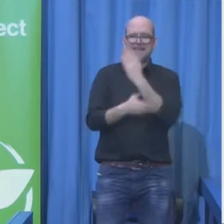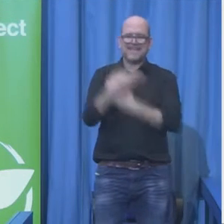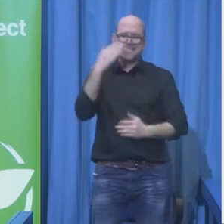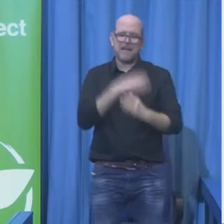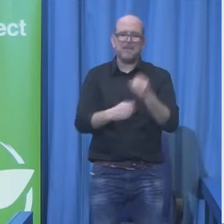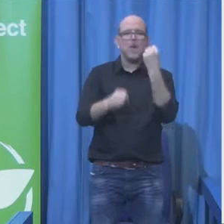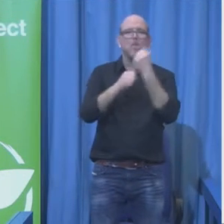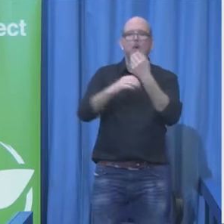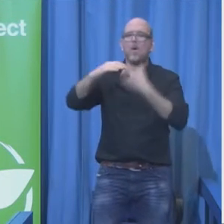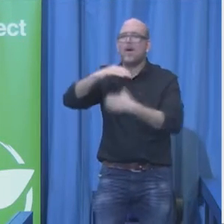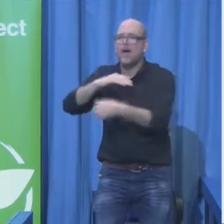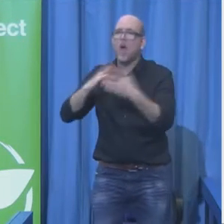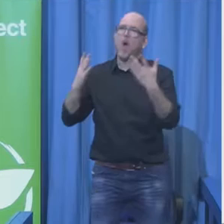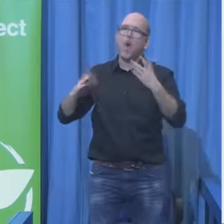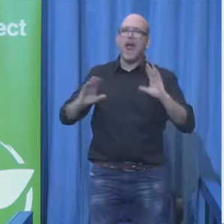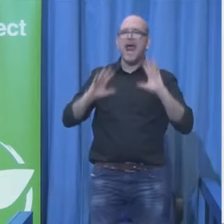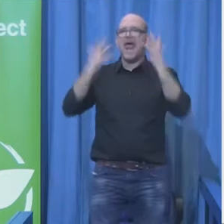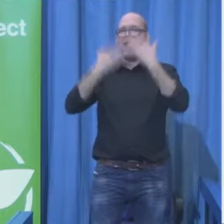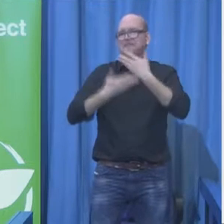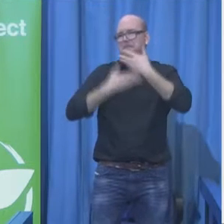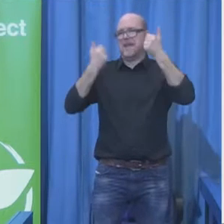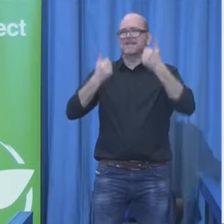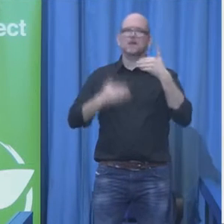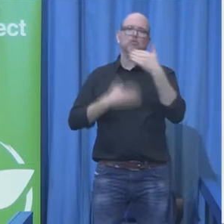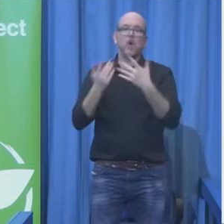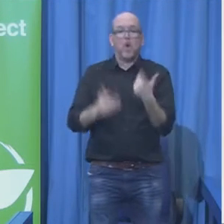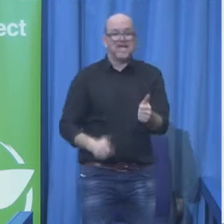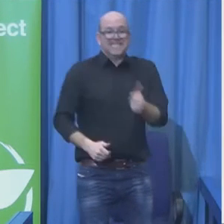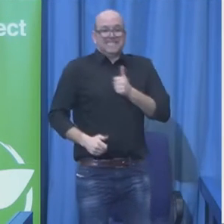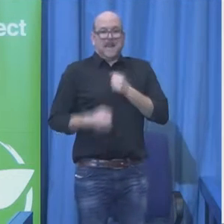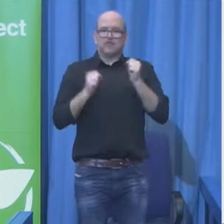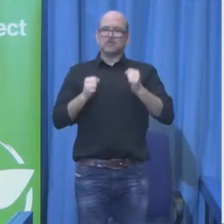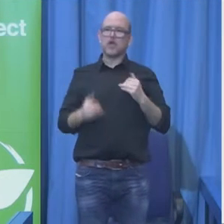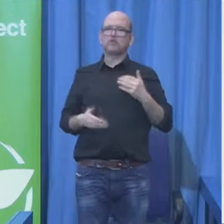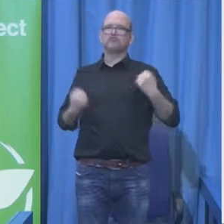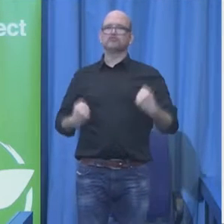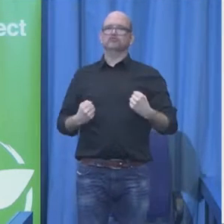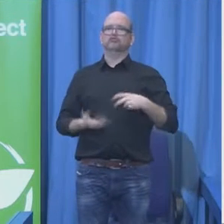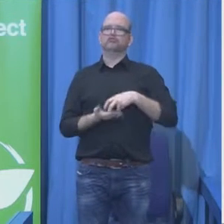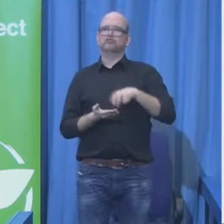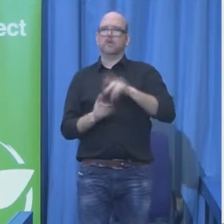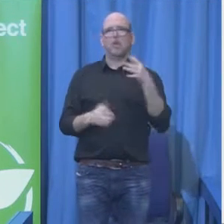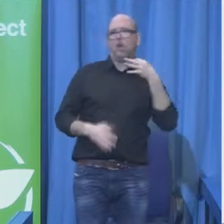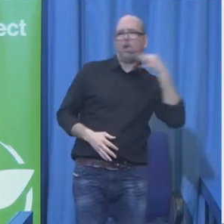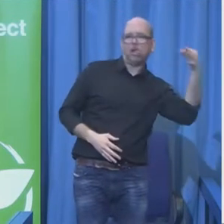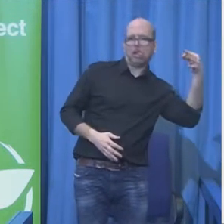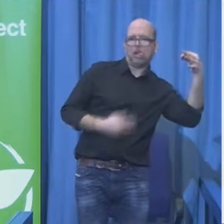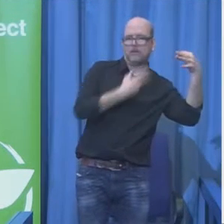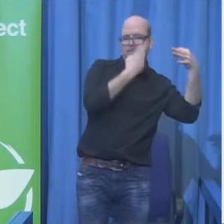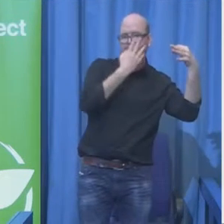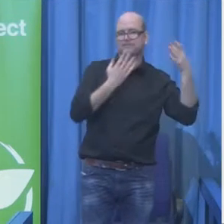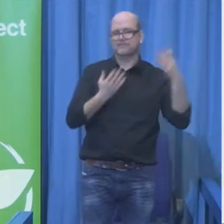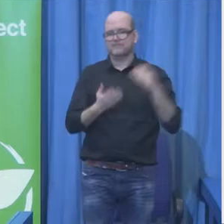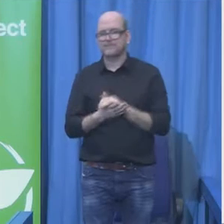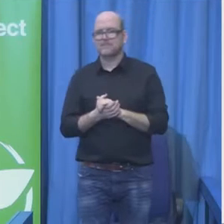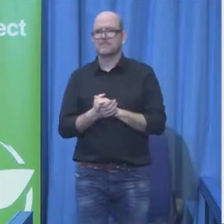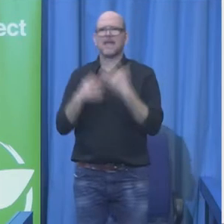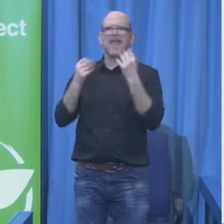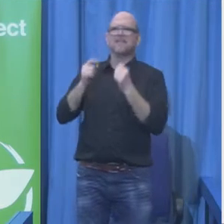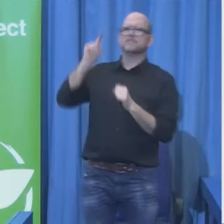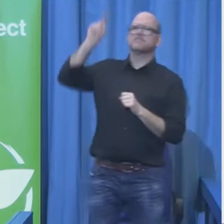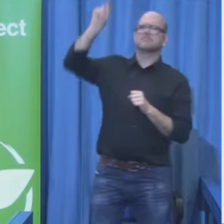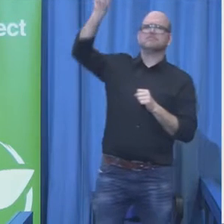or two, like South Africa or Kenya. And I know there's somebody who will speak about South Africa and some of its job